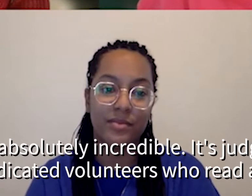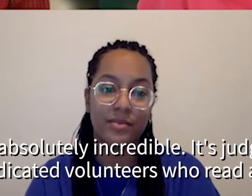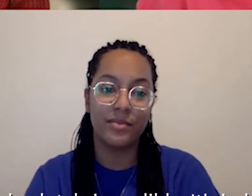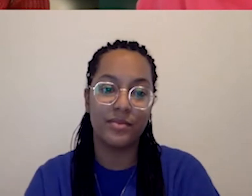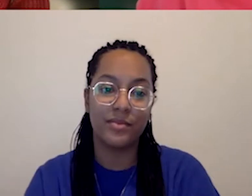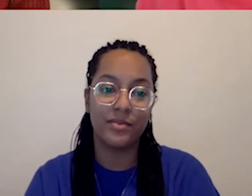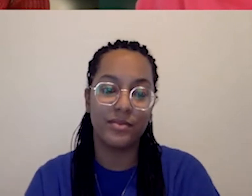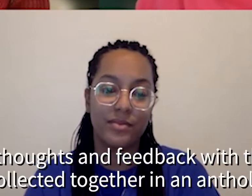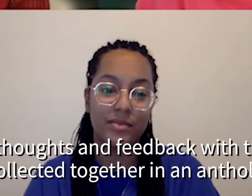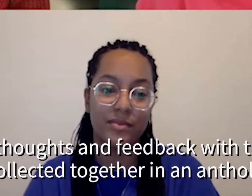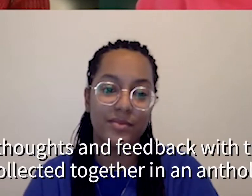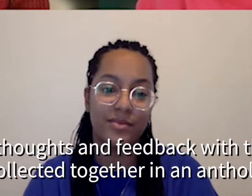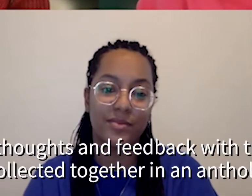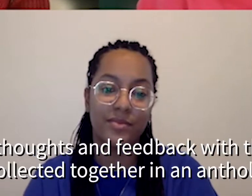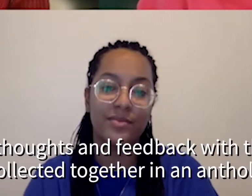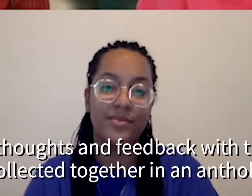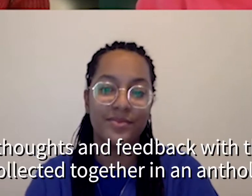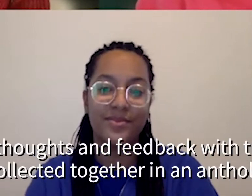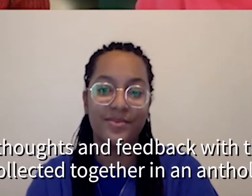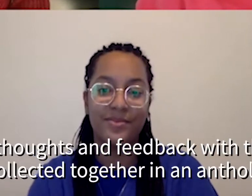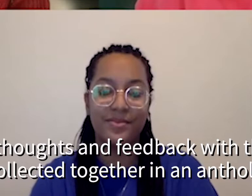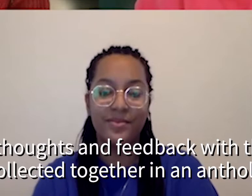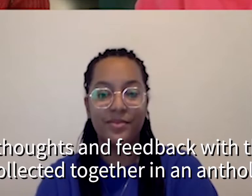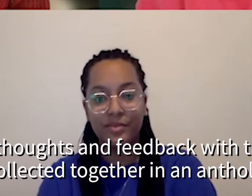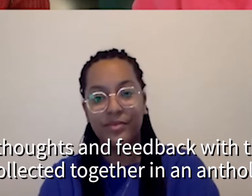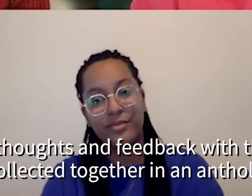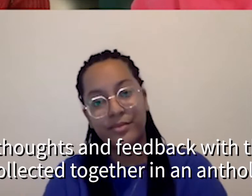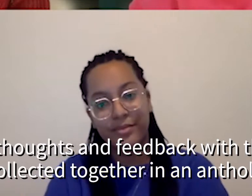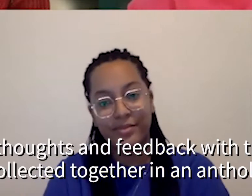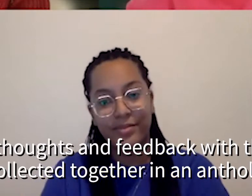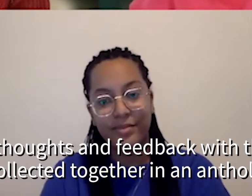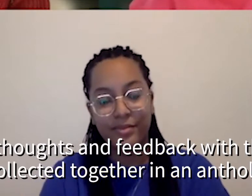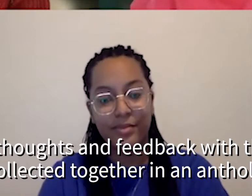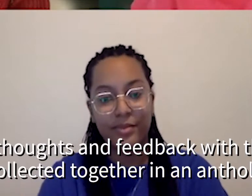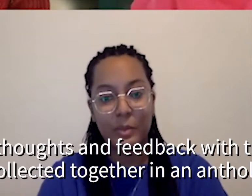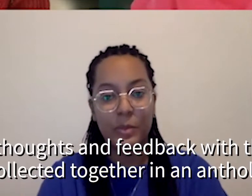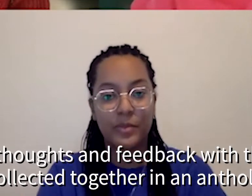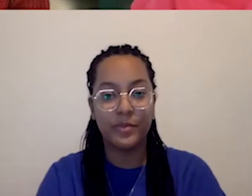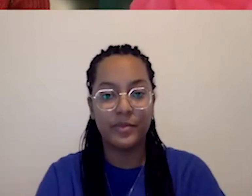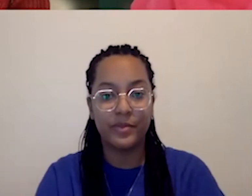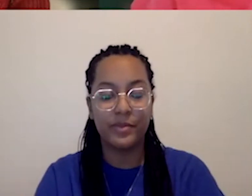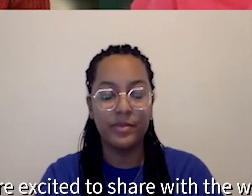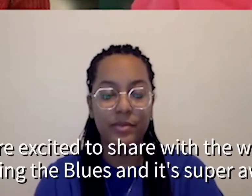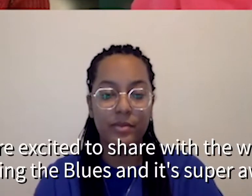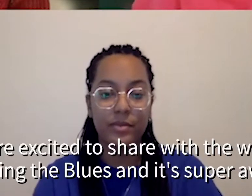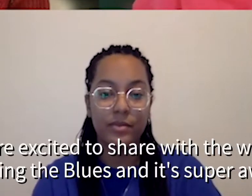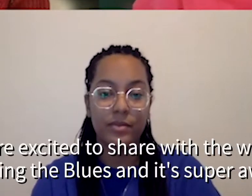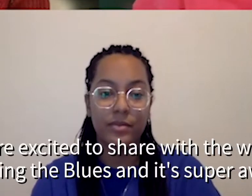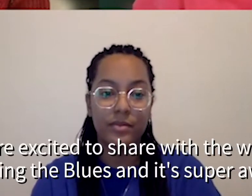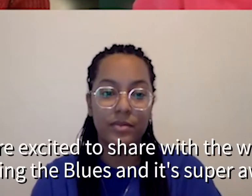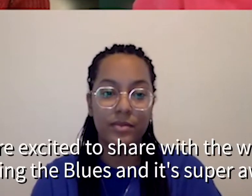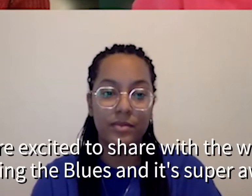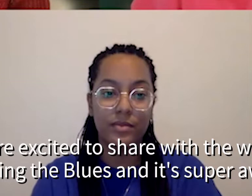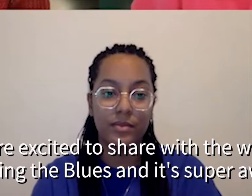read all these works and share their thoughts and feedback with the writers. It's also collected together in an anthology, which we're excited